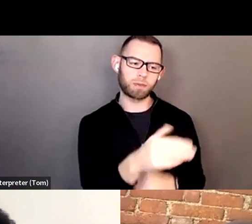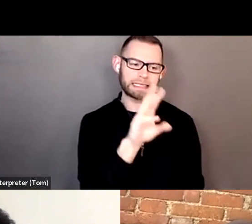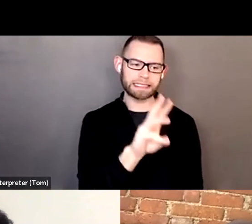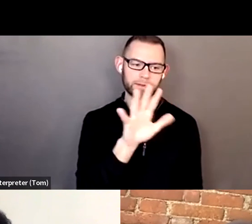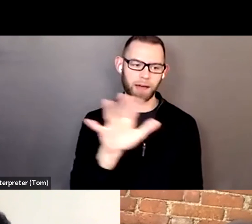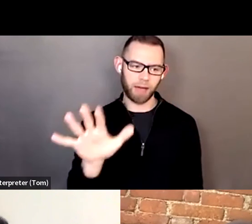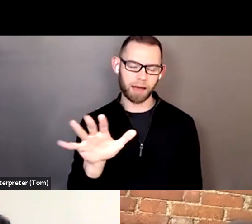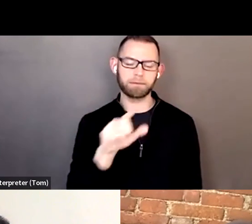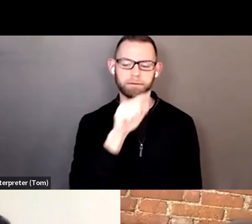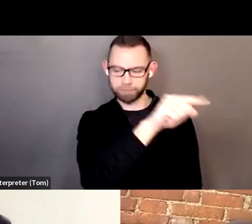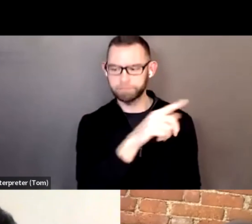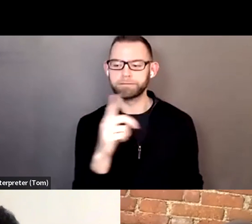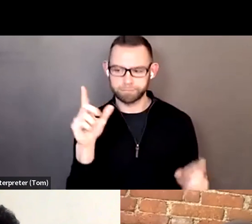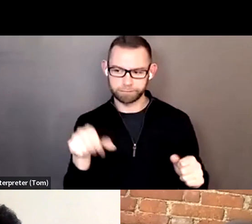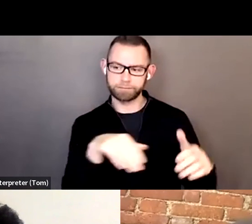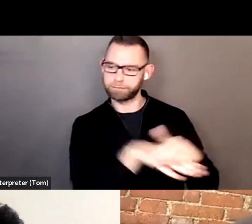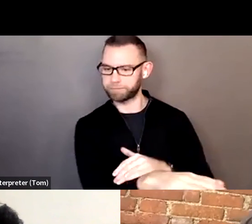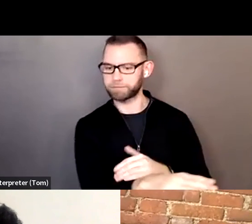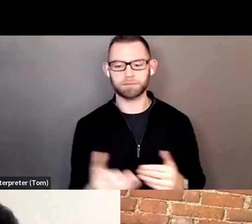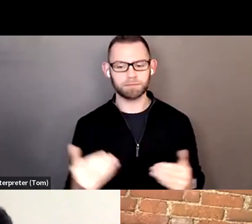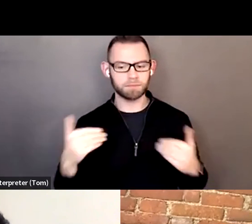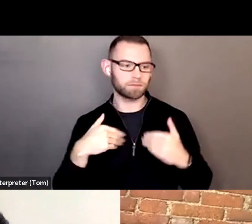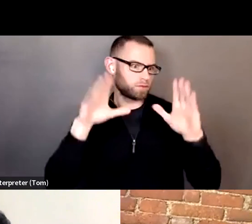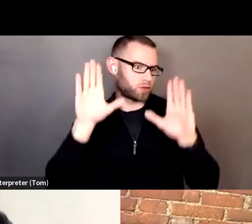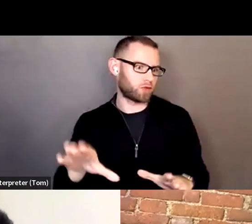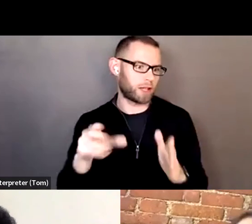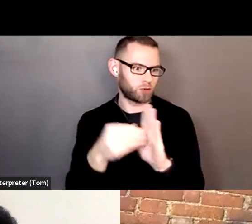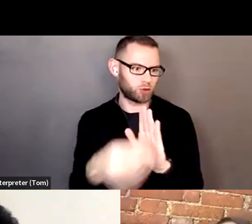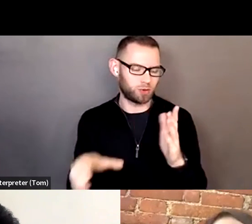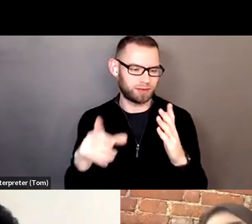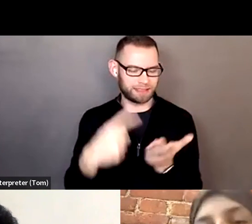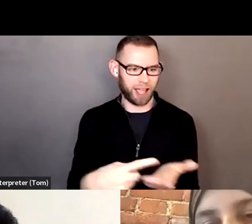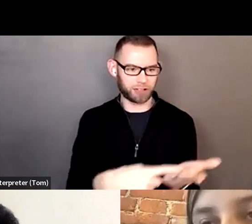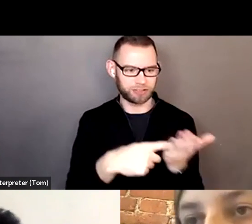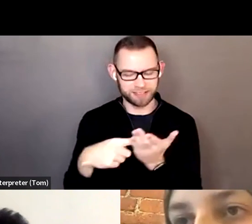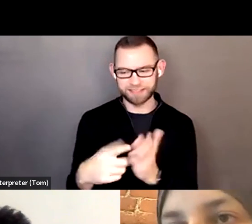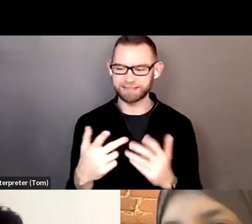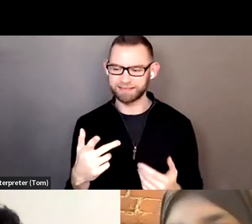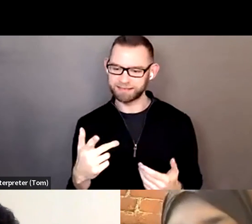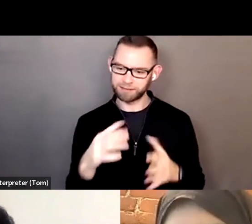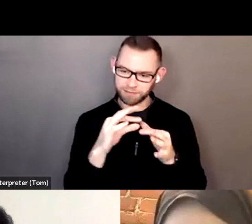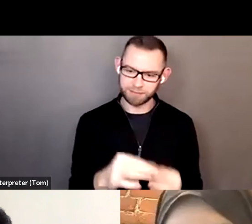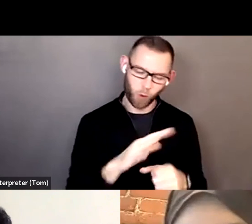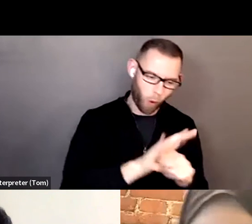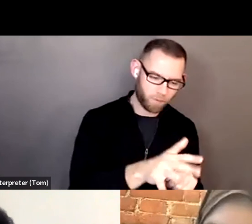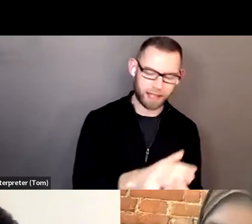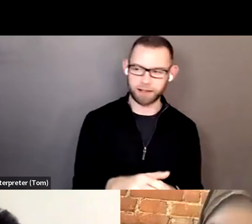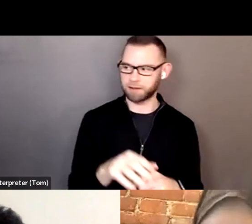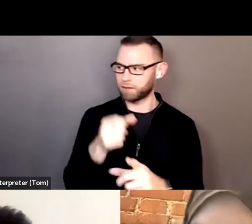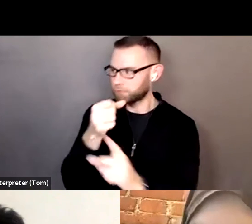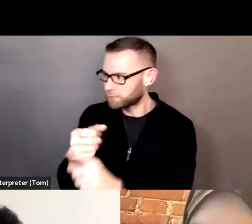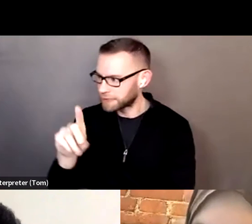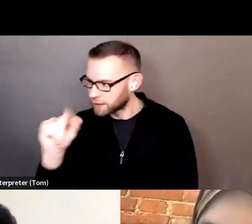huge numbers and, we have a great student discussion on COVID and disabilities. And also, everyone can join